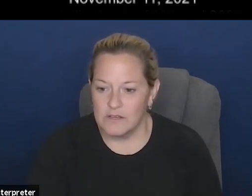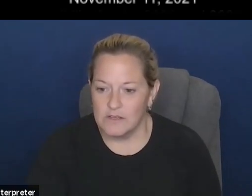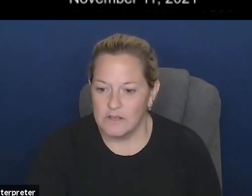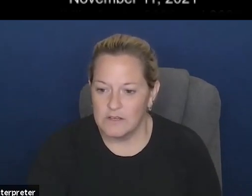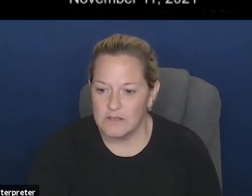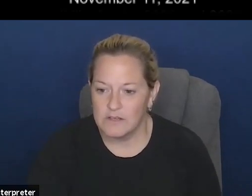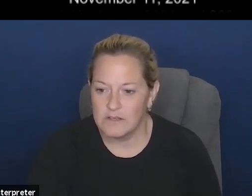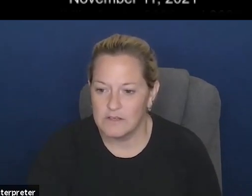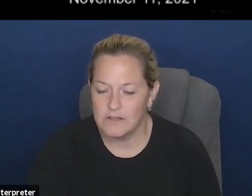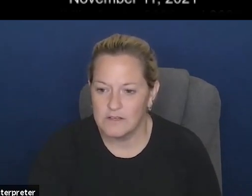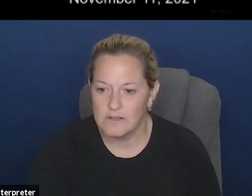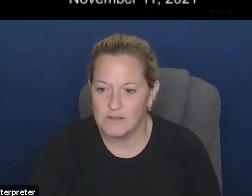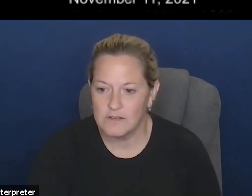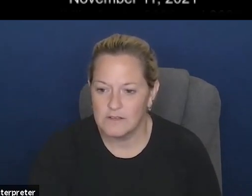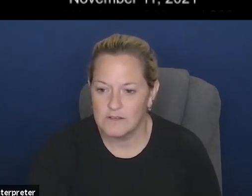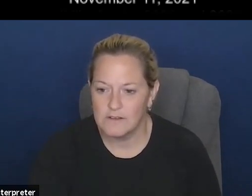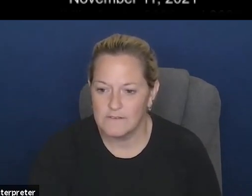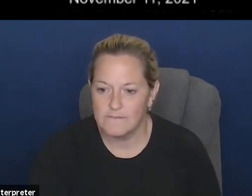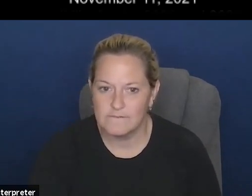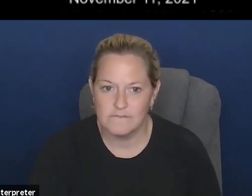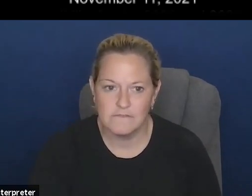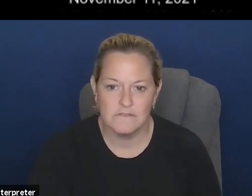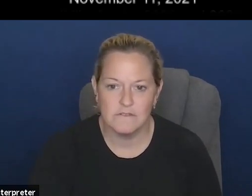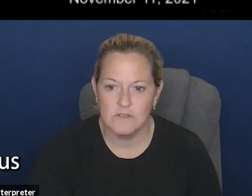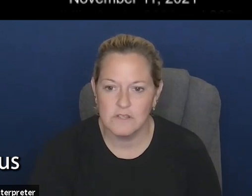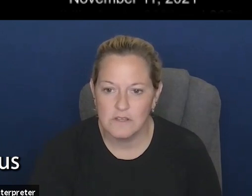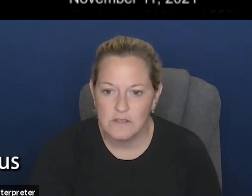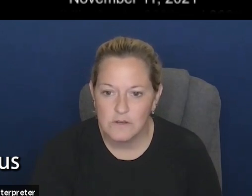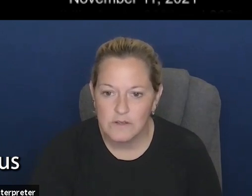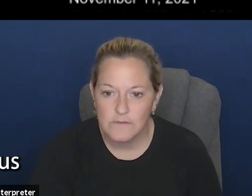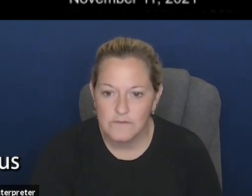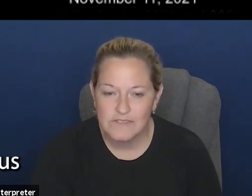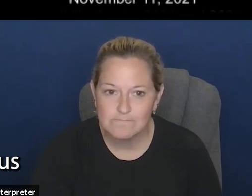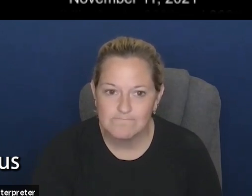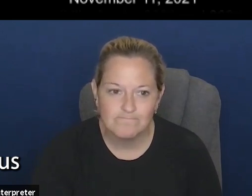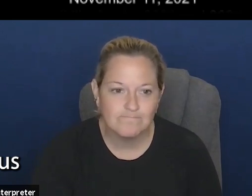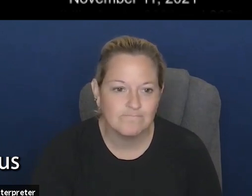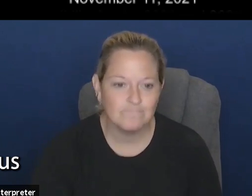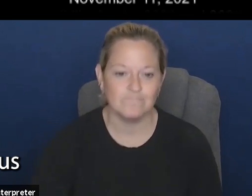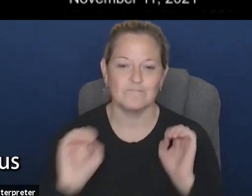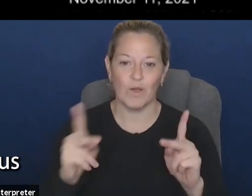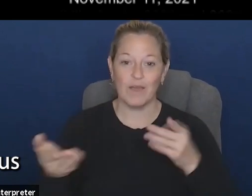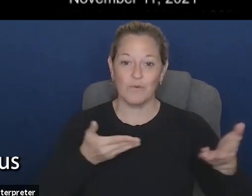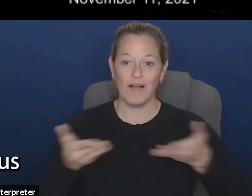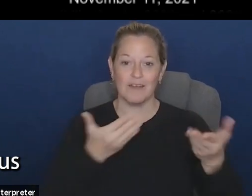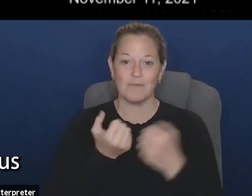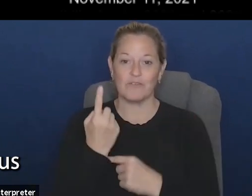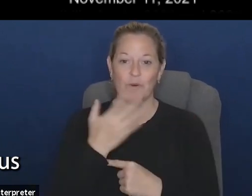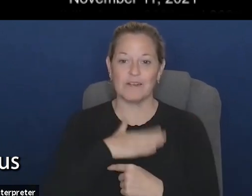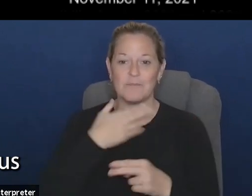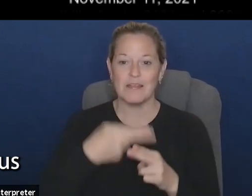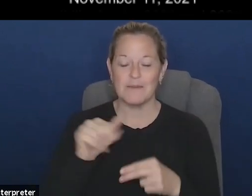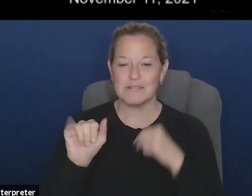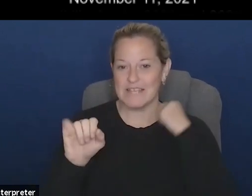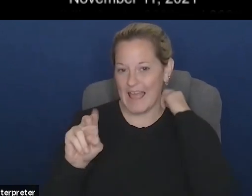Okay, you're ready to go. Okay, welcome everyone. My name is Ainsley Latour, and the title of our talk